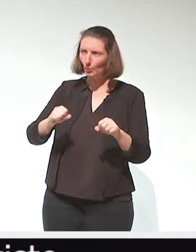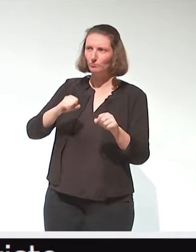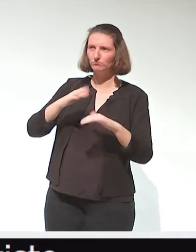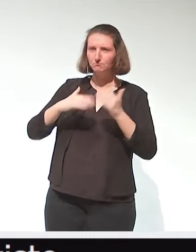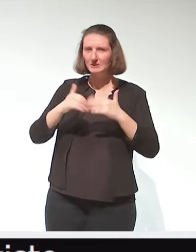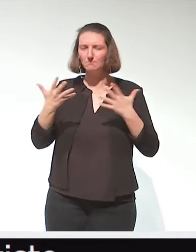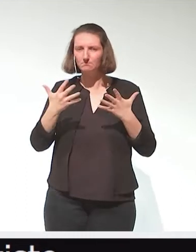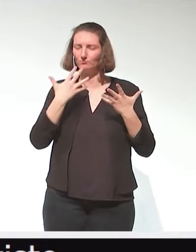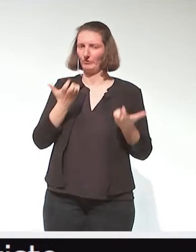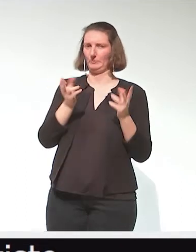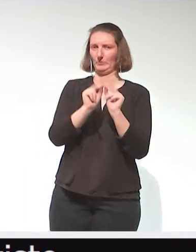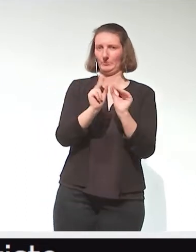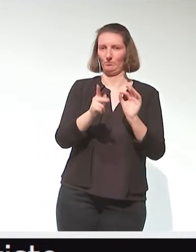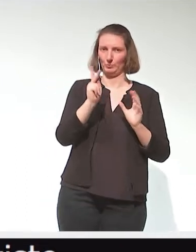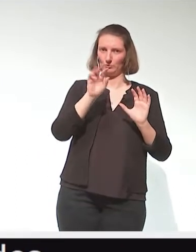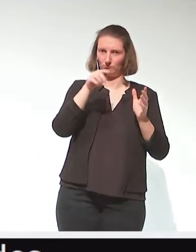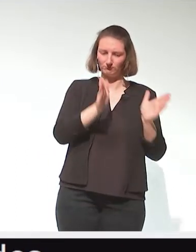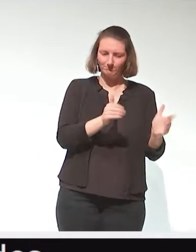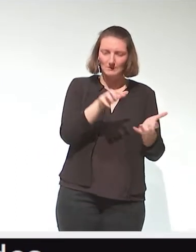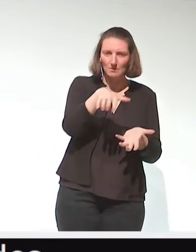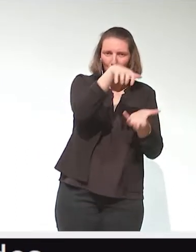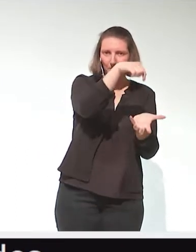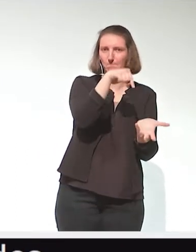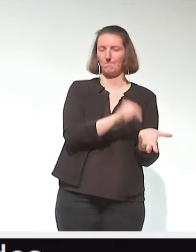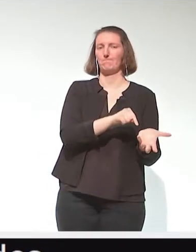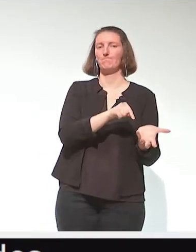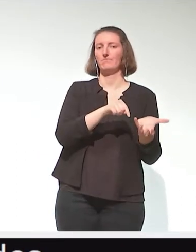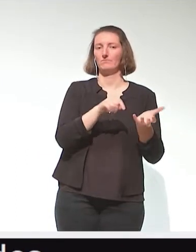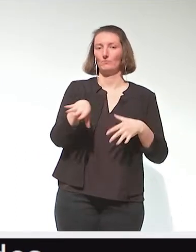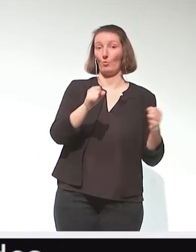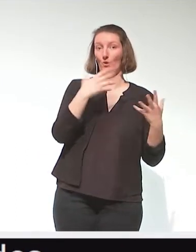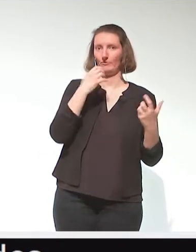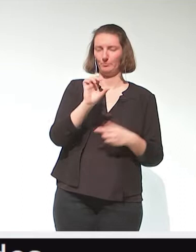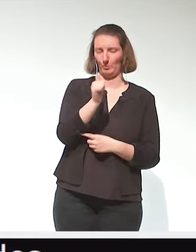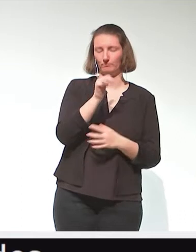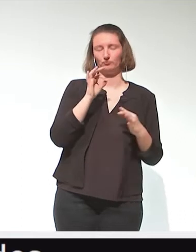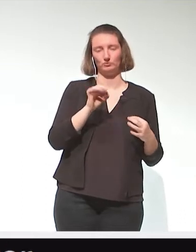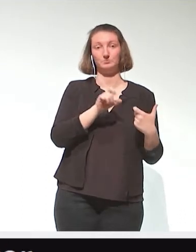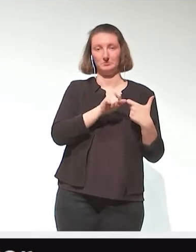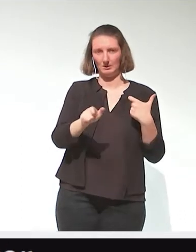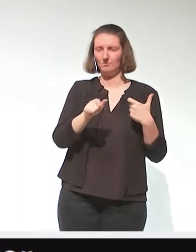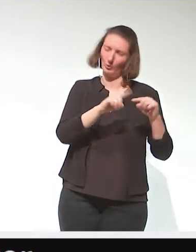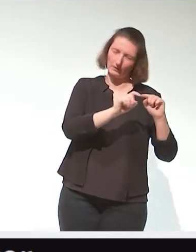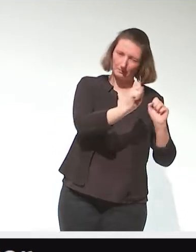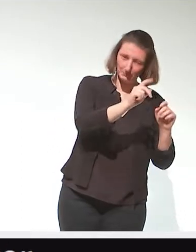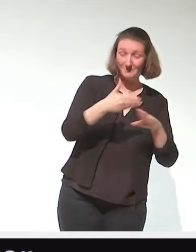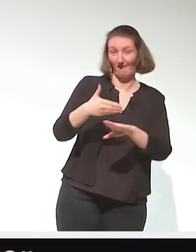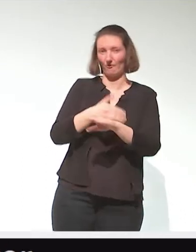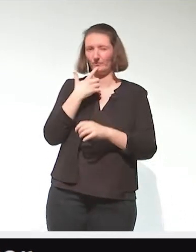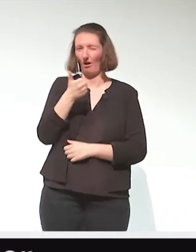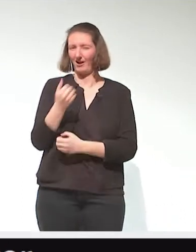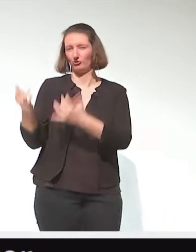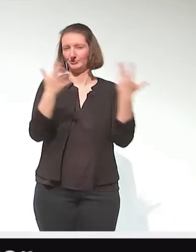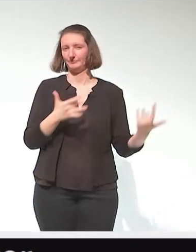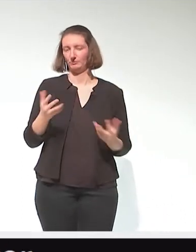before I really go into the employment package, just one figure which really I think obliges us, all of us, to act